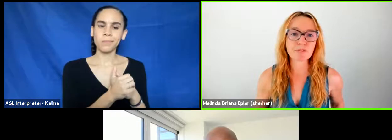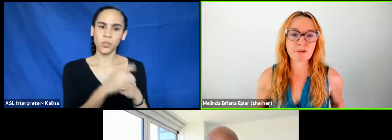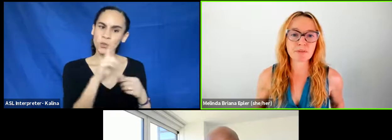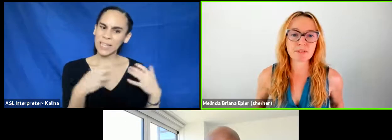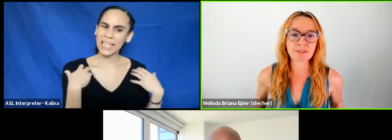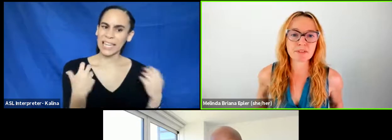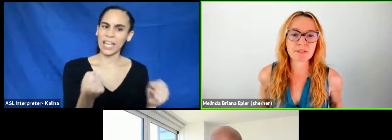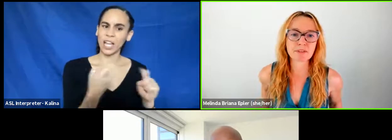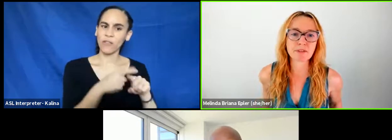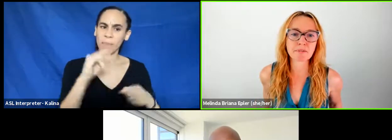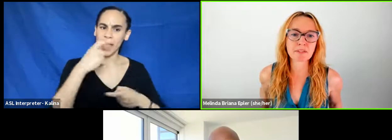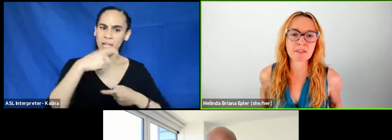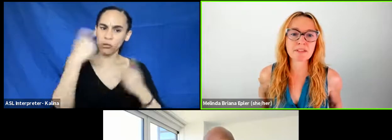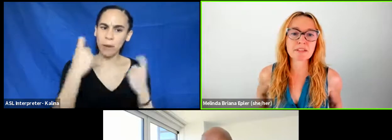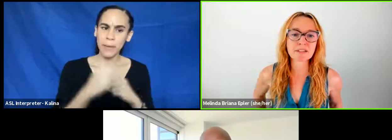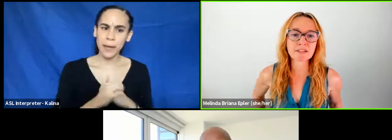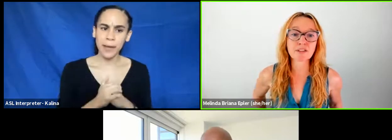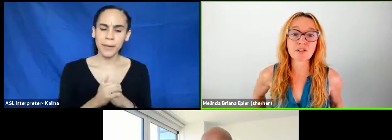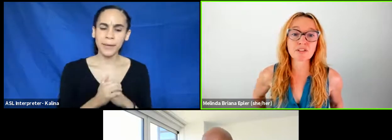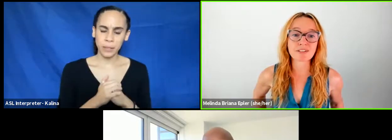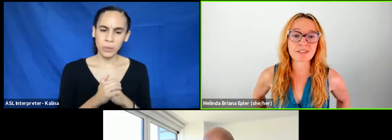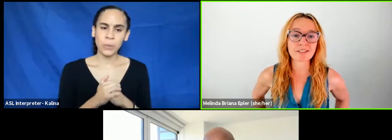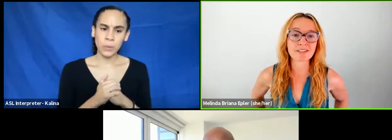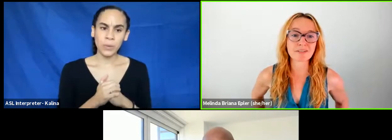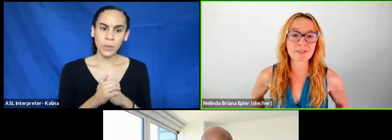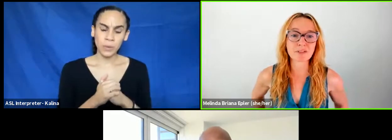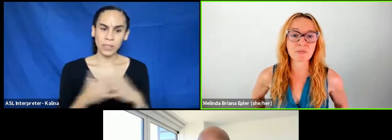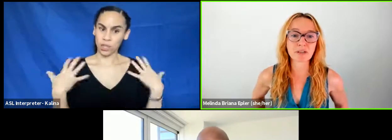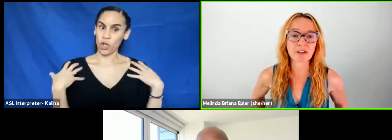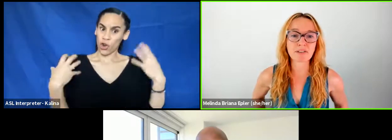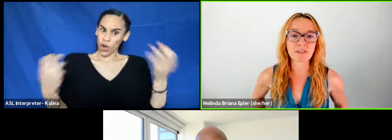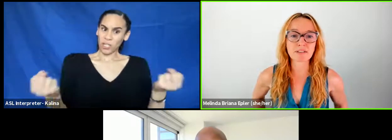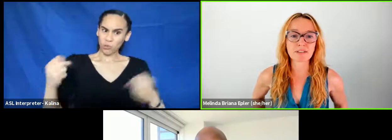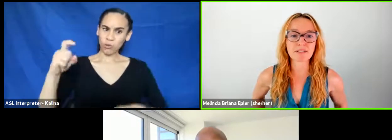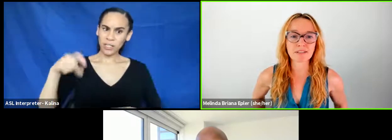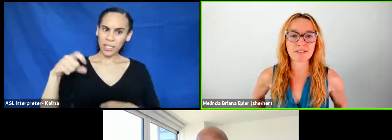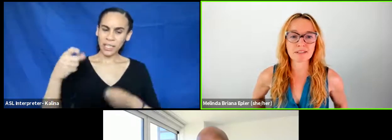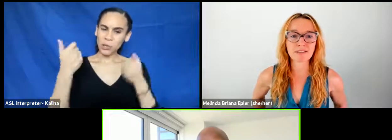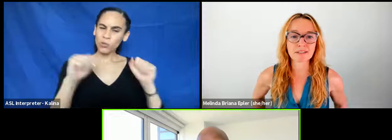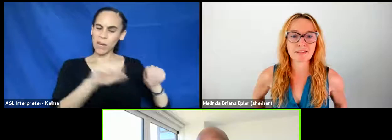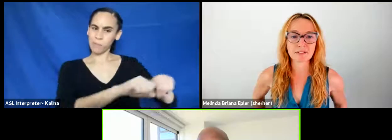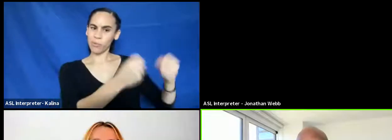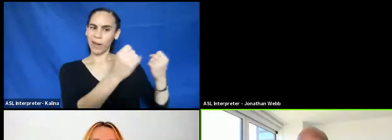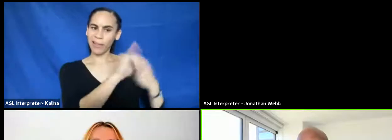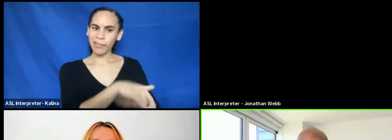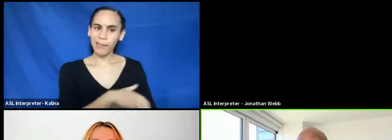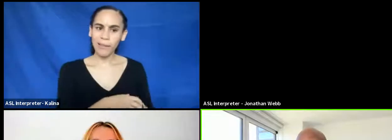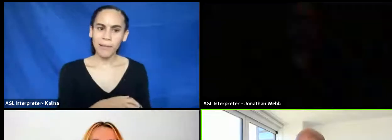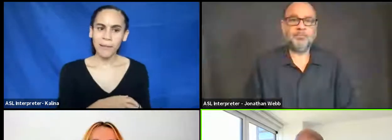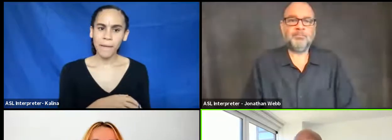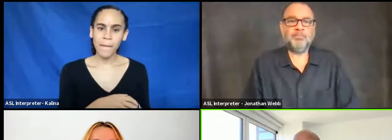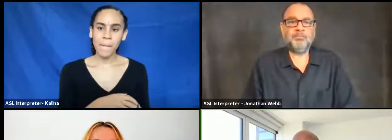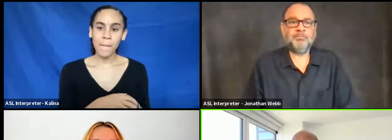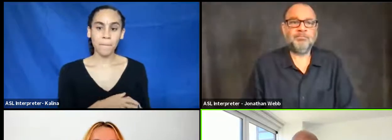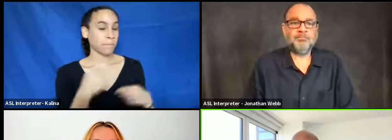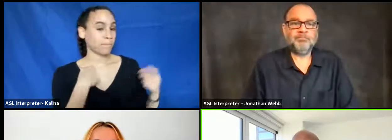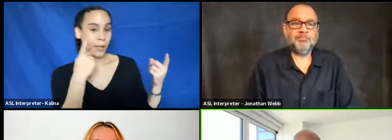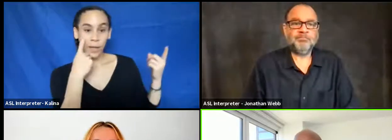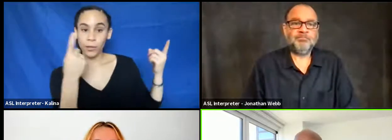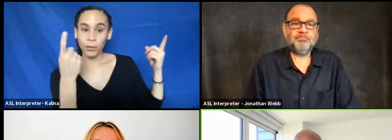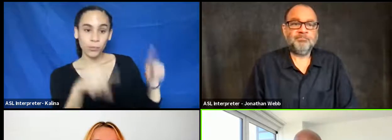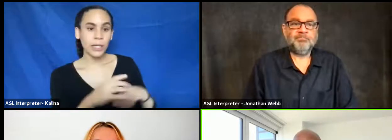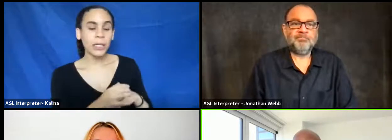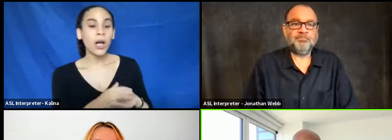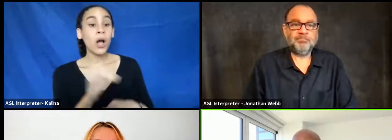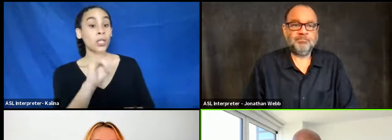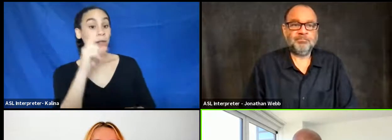heal from the trauma, and it does take courage to kind of break out of that. Yeah, I agree. And I think about also